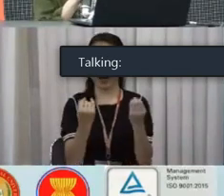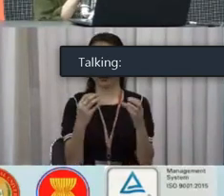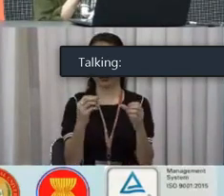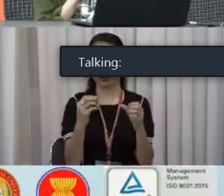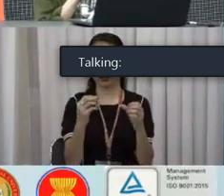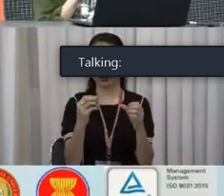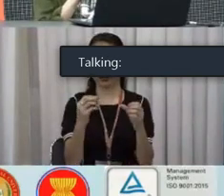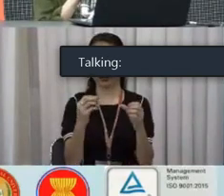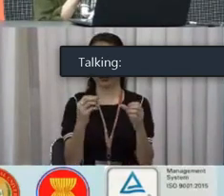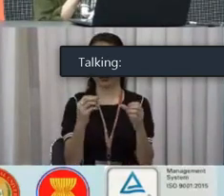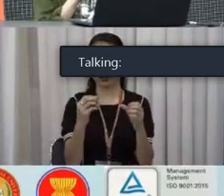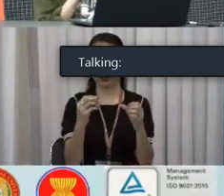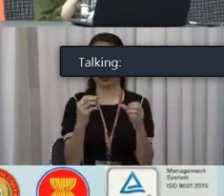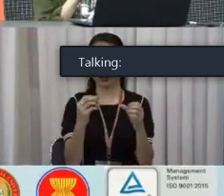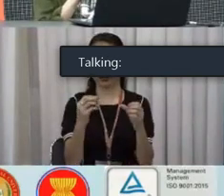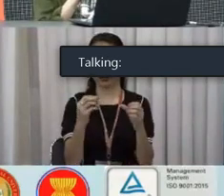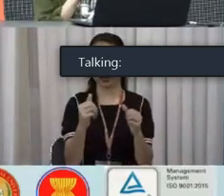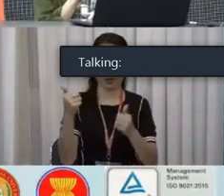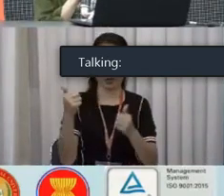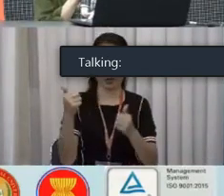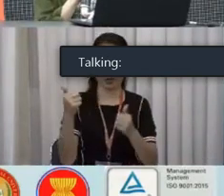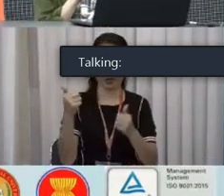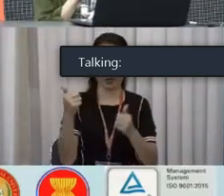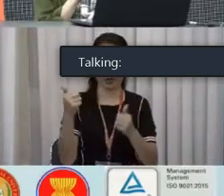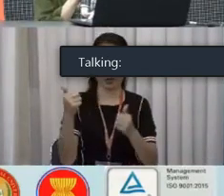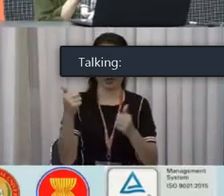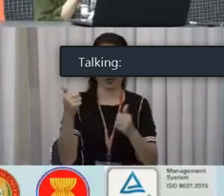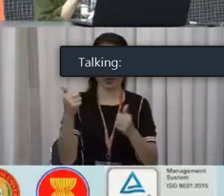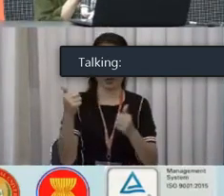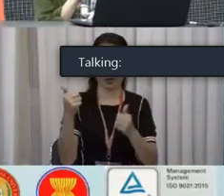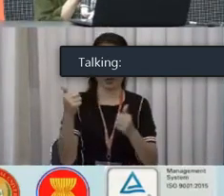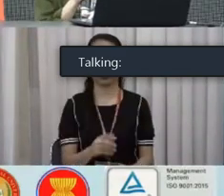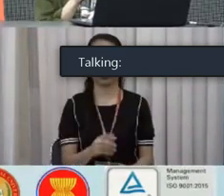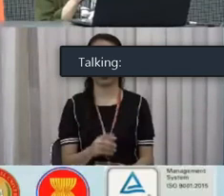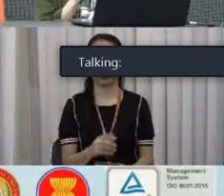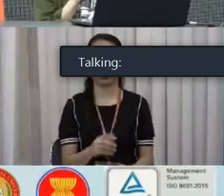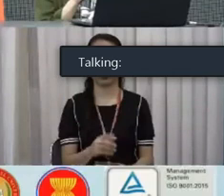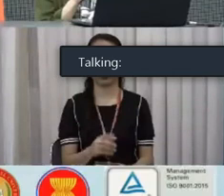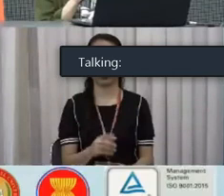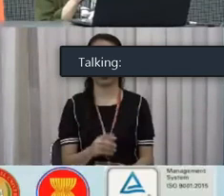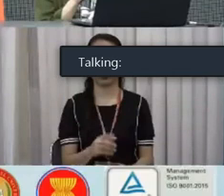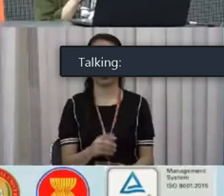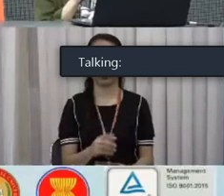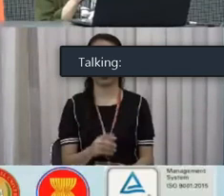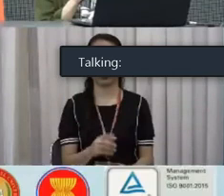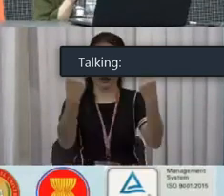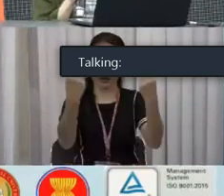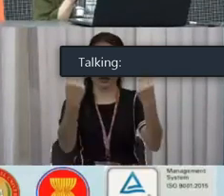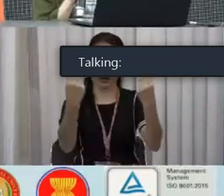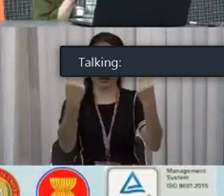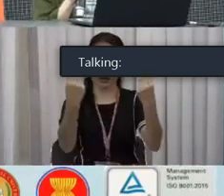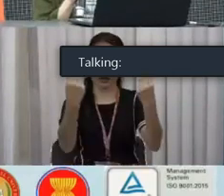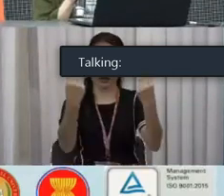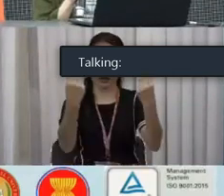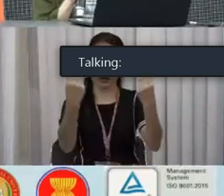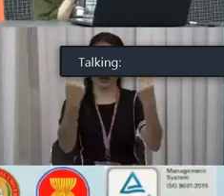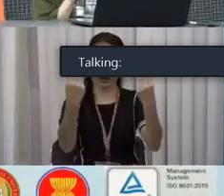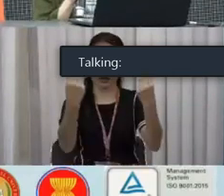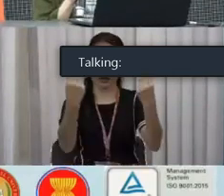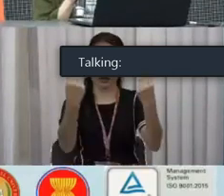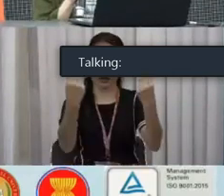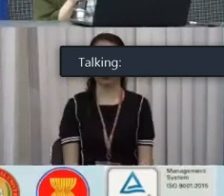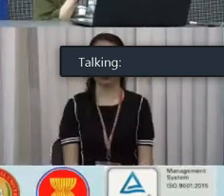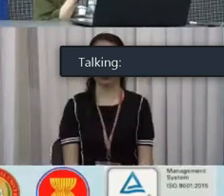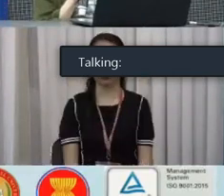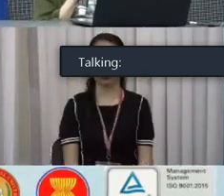Number three, to strengthen the industry-academe linkage. So we have a lot of partner industries, not only in the